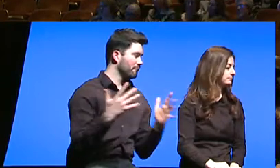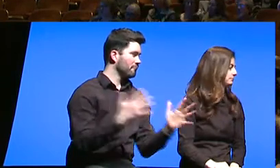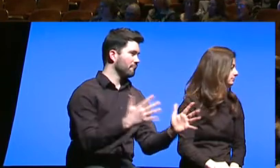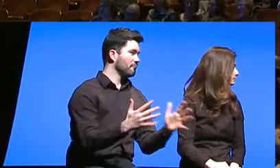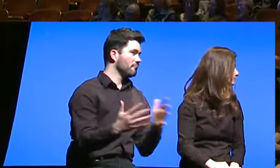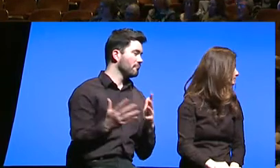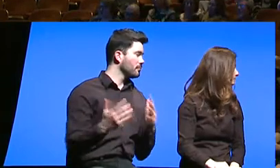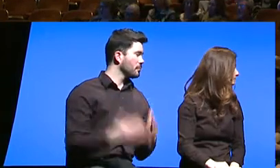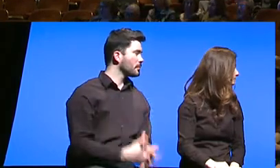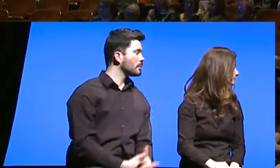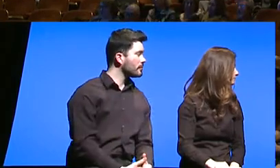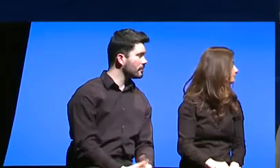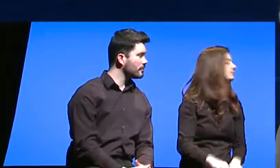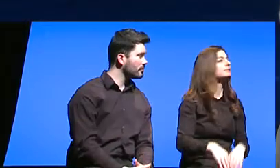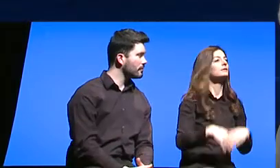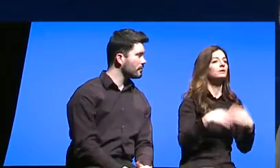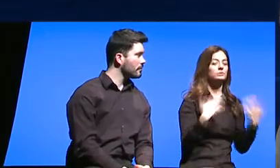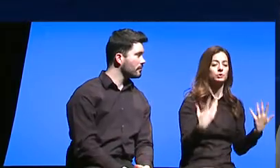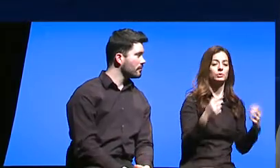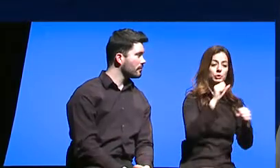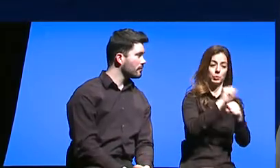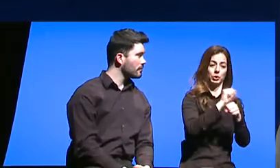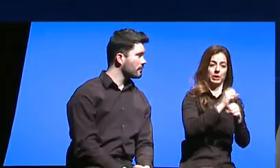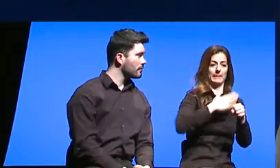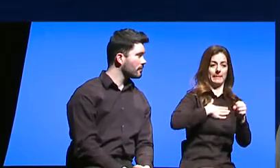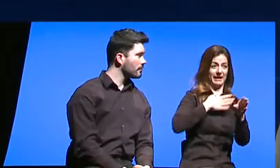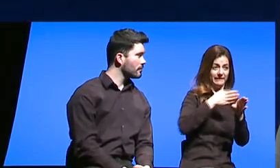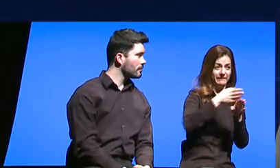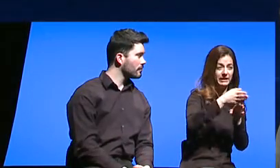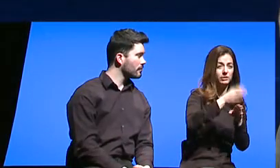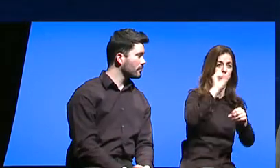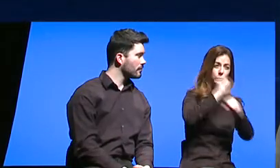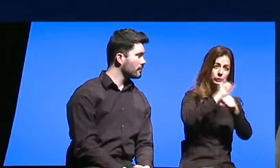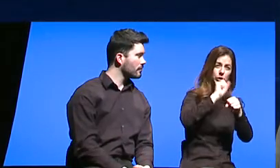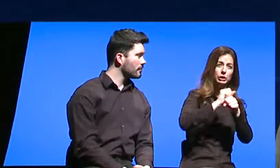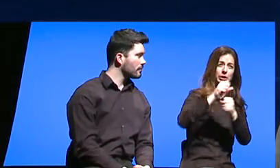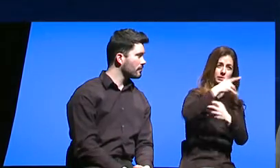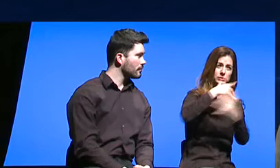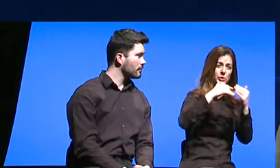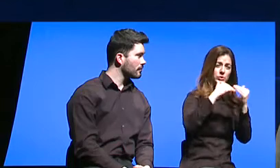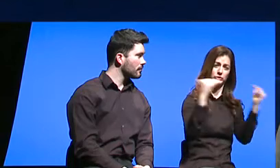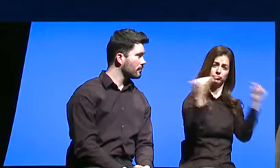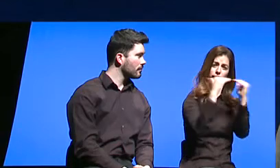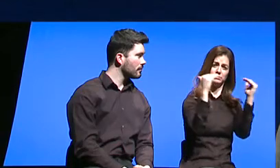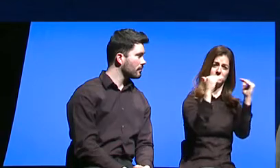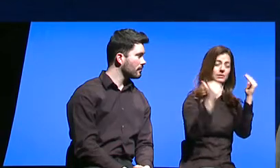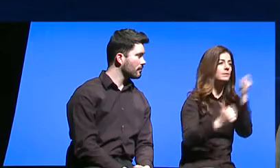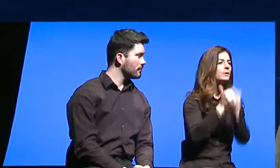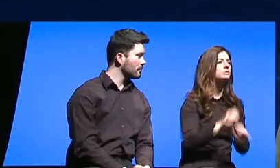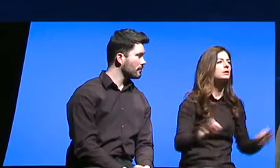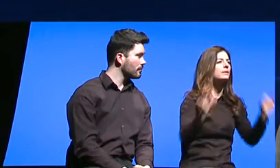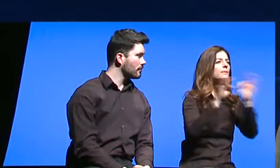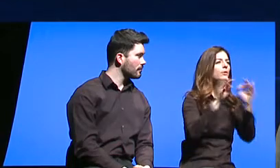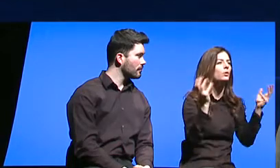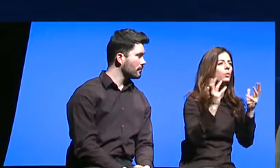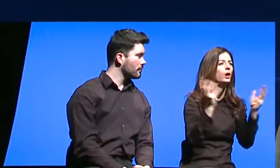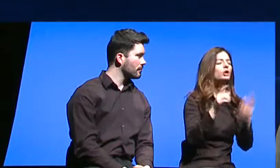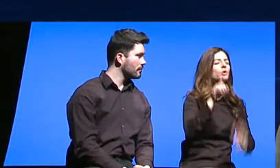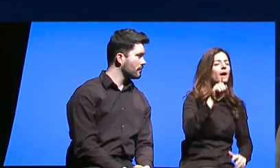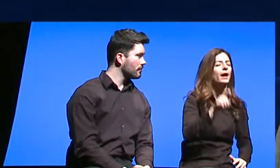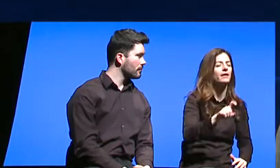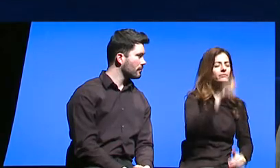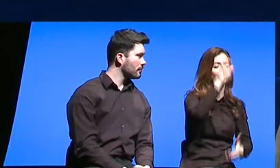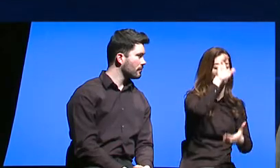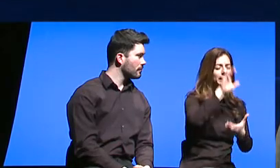I think to work in the field that I work, to work in social justice, the most important thing is that you have to believe in the goodness